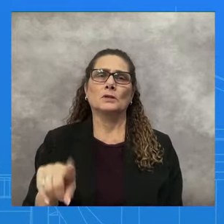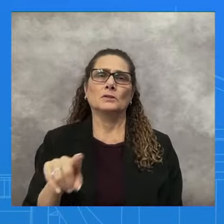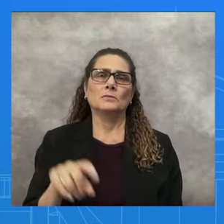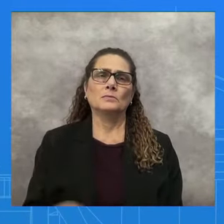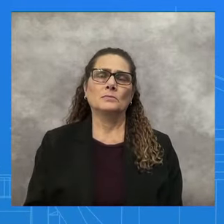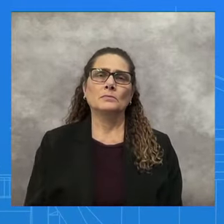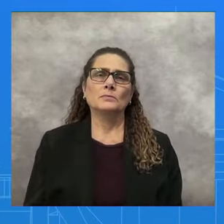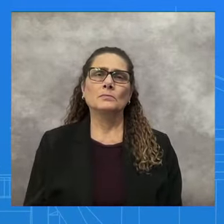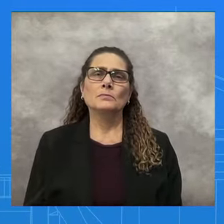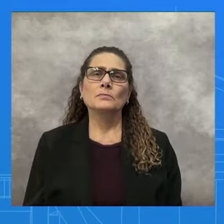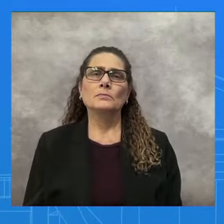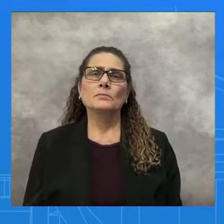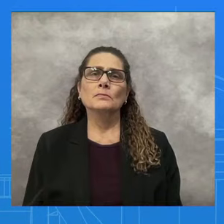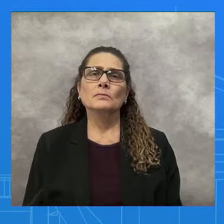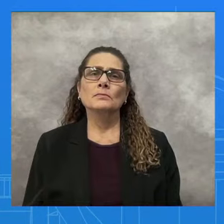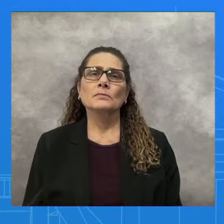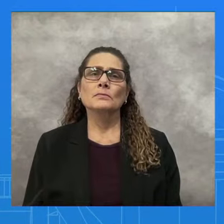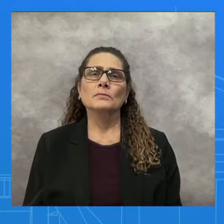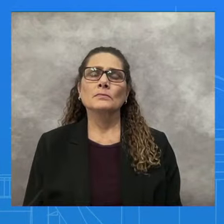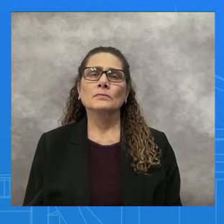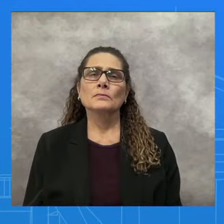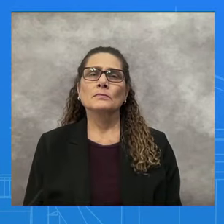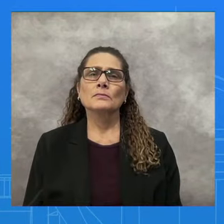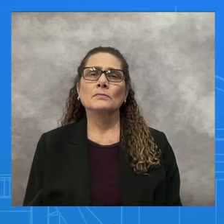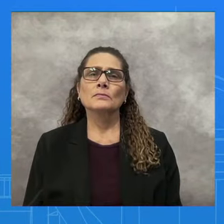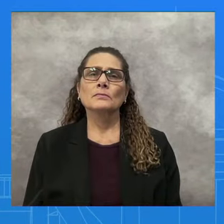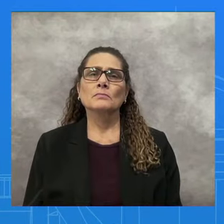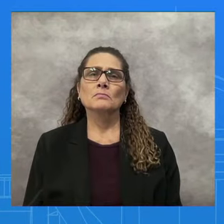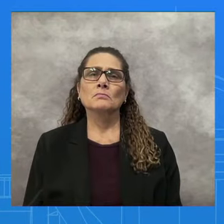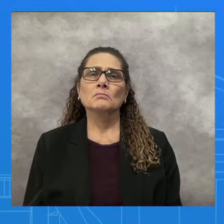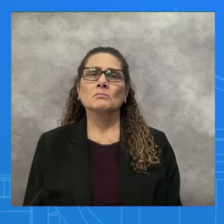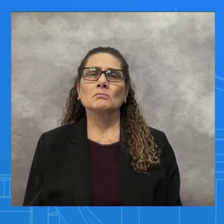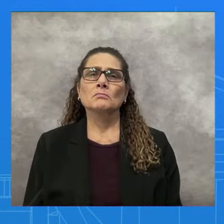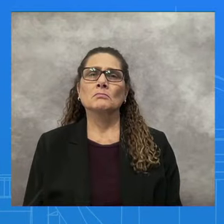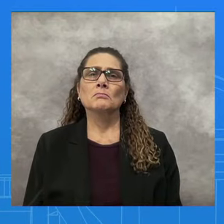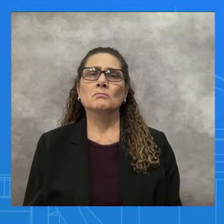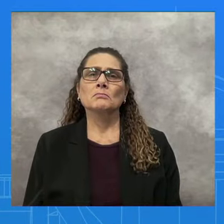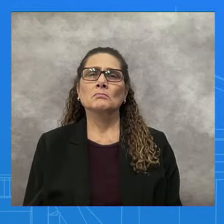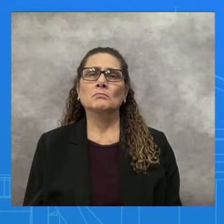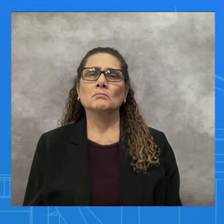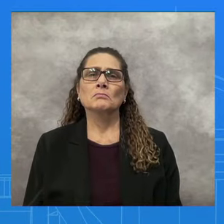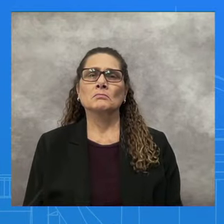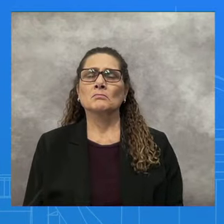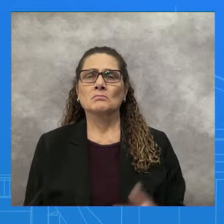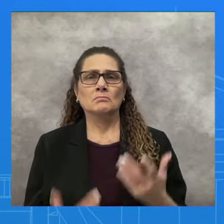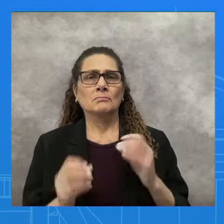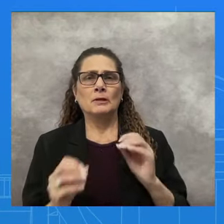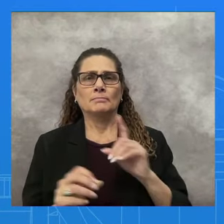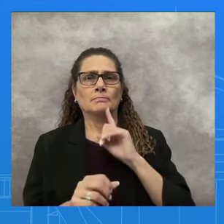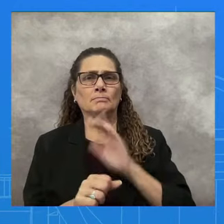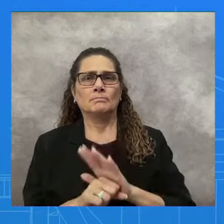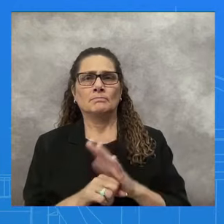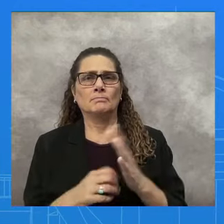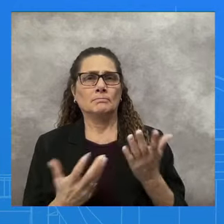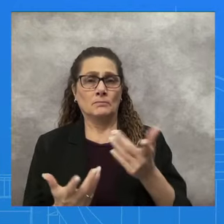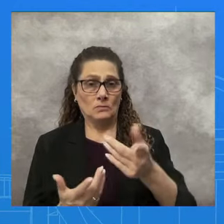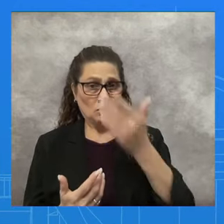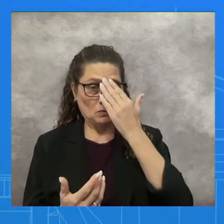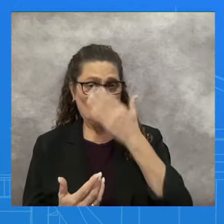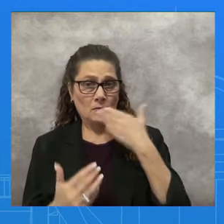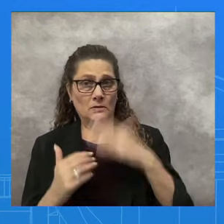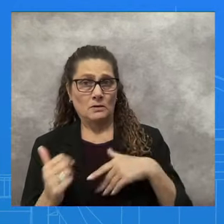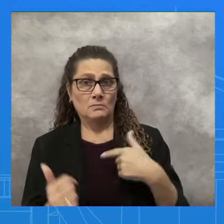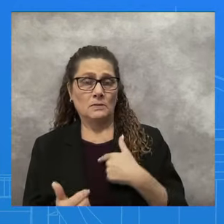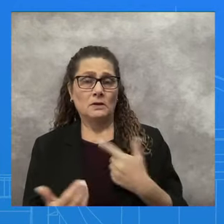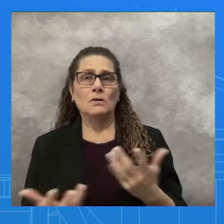the... Oh, I can't confirm that. I don't have anything for you on that. Yeah, you might know more than I do, actually. Quick Kansas City clarification. Yeah. You couldn't hear what she said. What